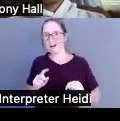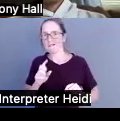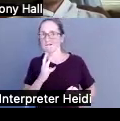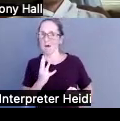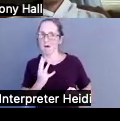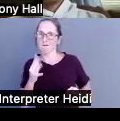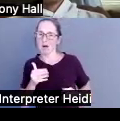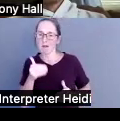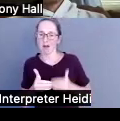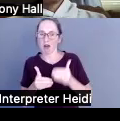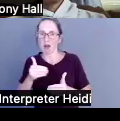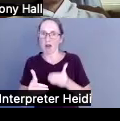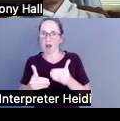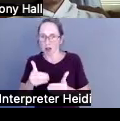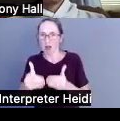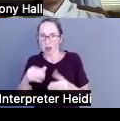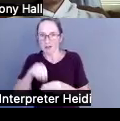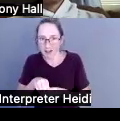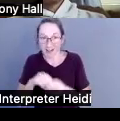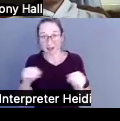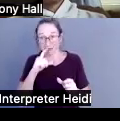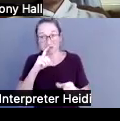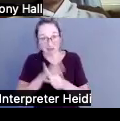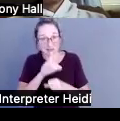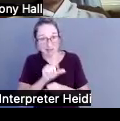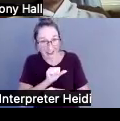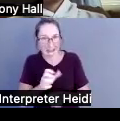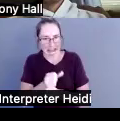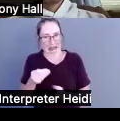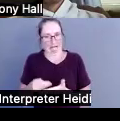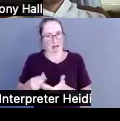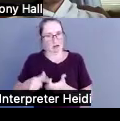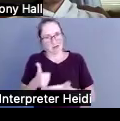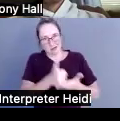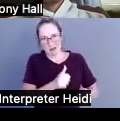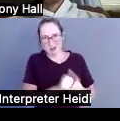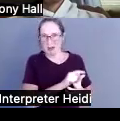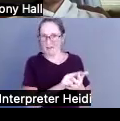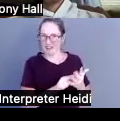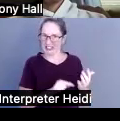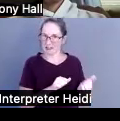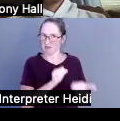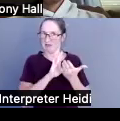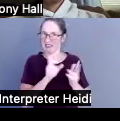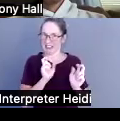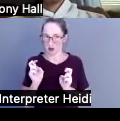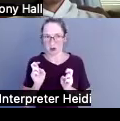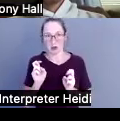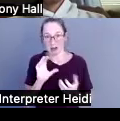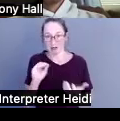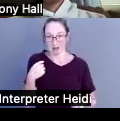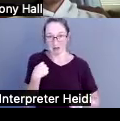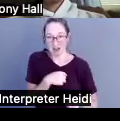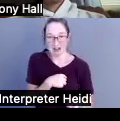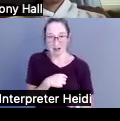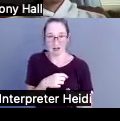step process, and then no guarantee of getting any funds to help them with the issues that they were having. And we just were